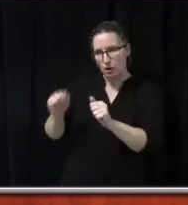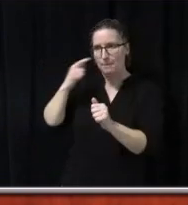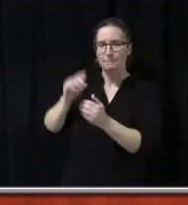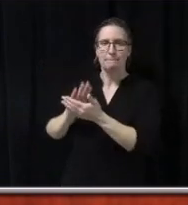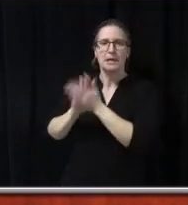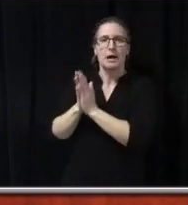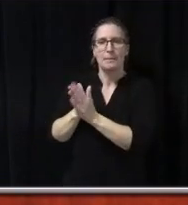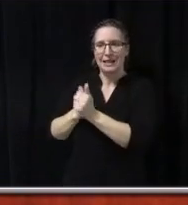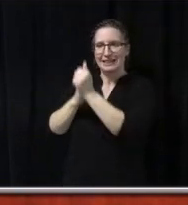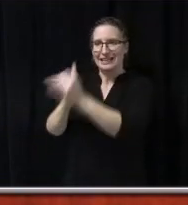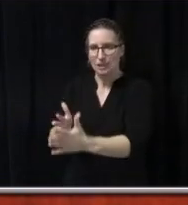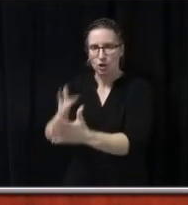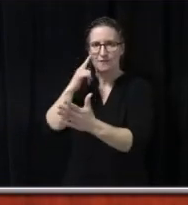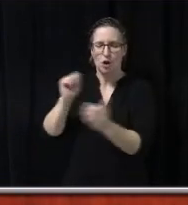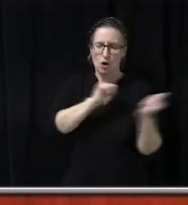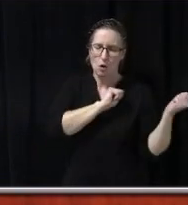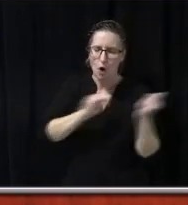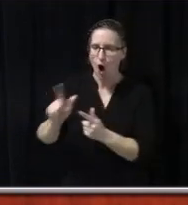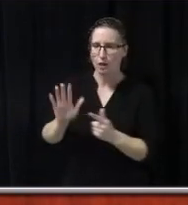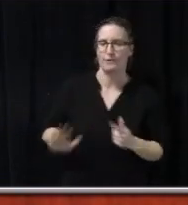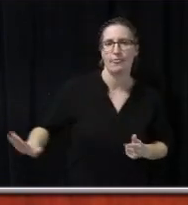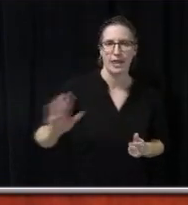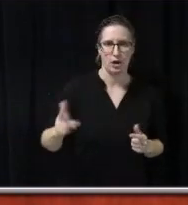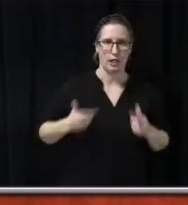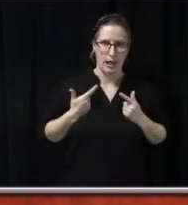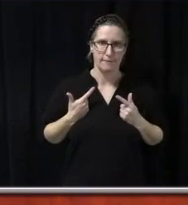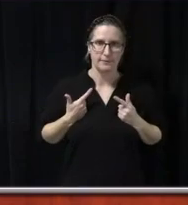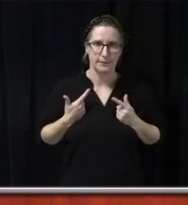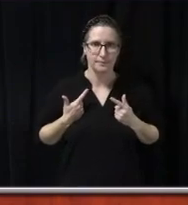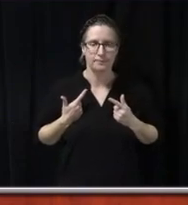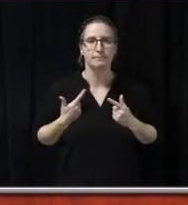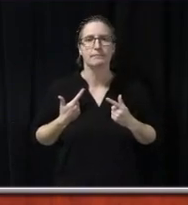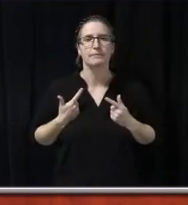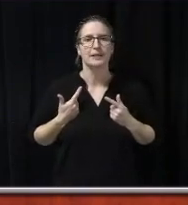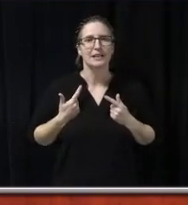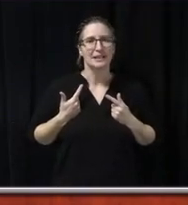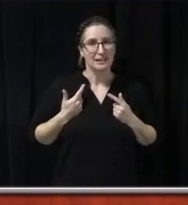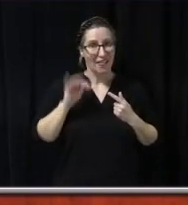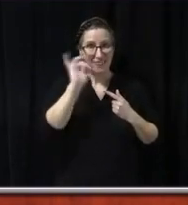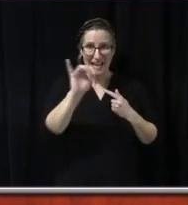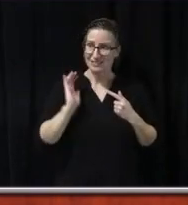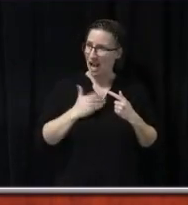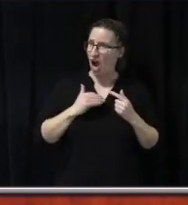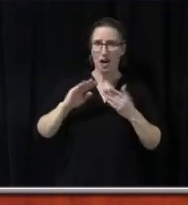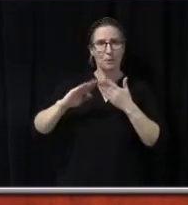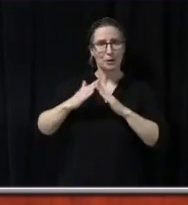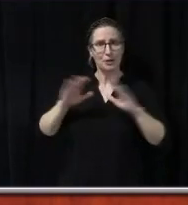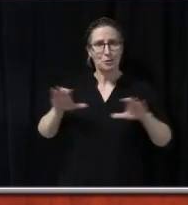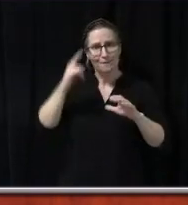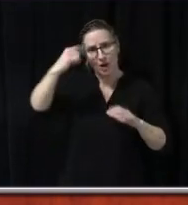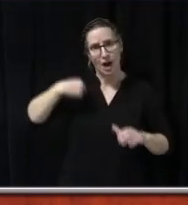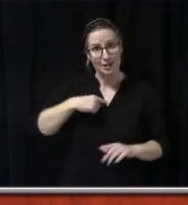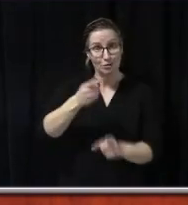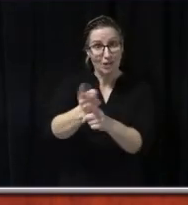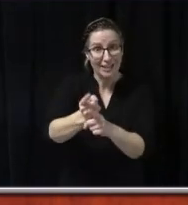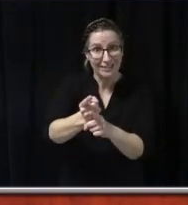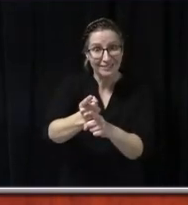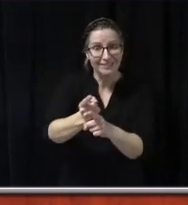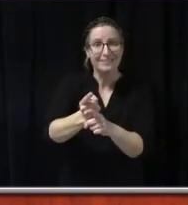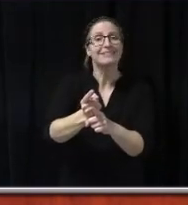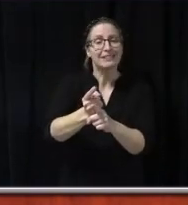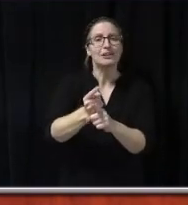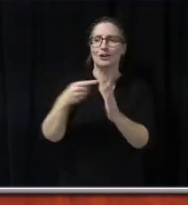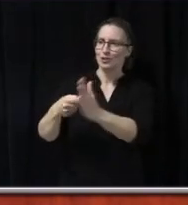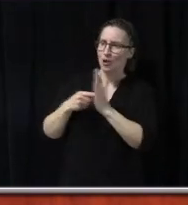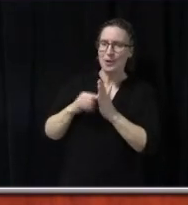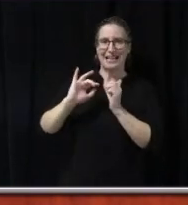in every aspect of their life. And isn't that what our villages have done for us? It has shown us